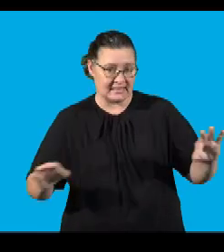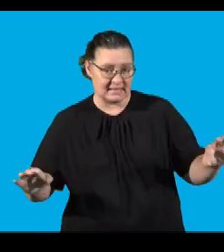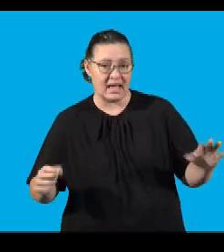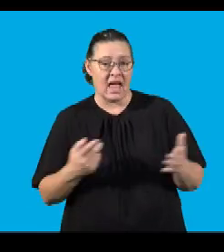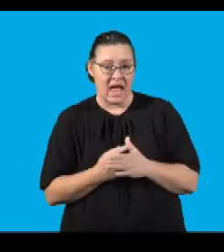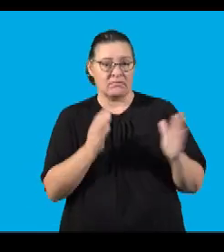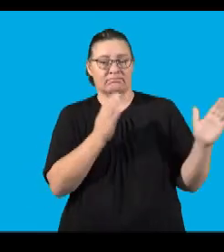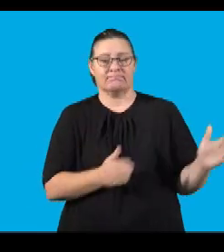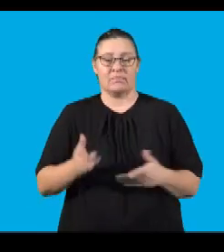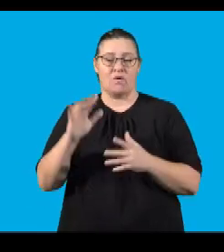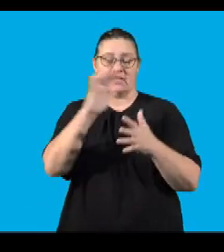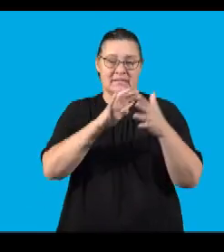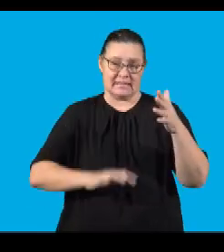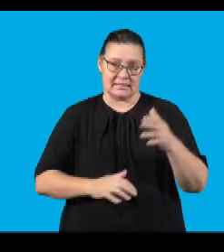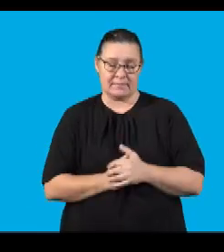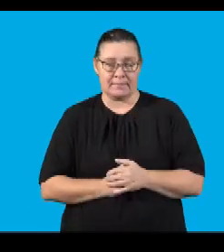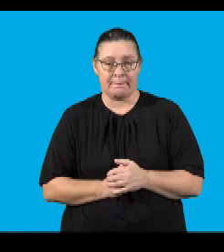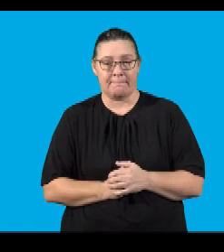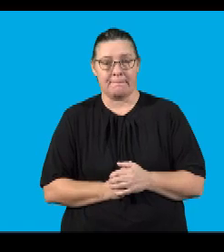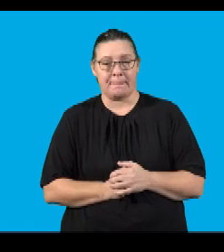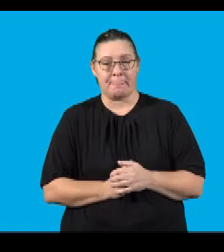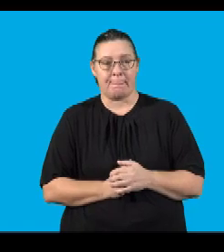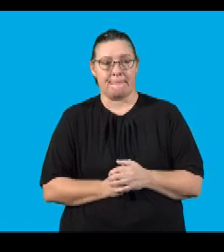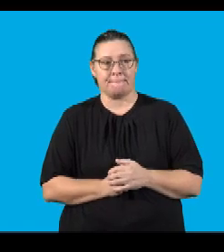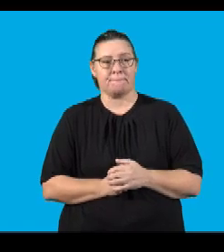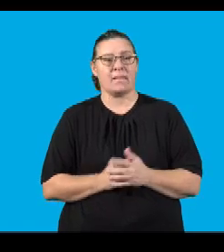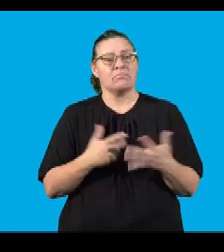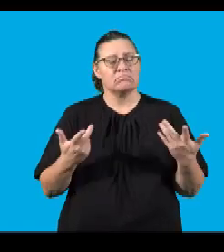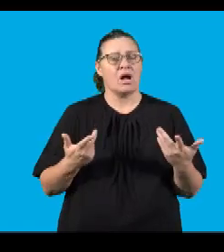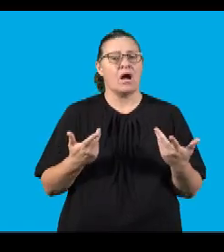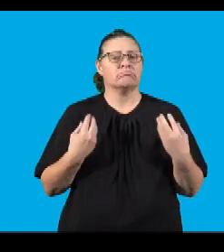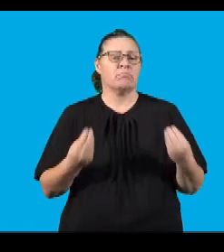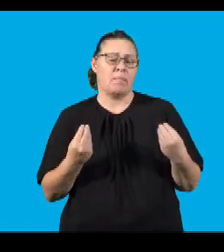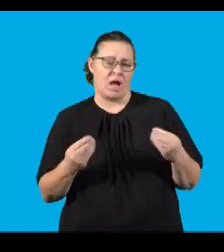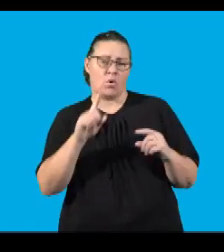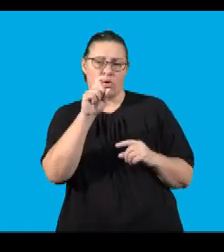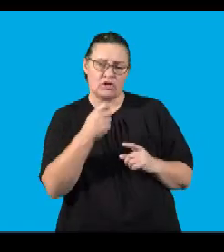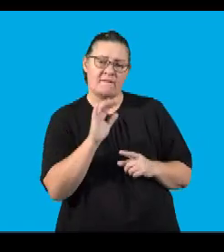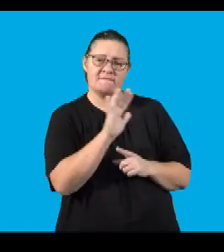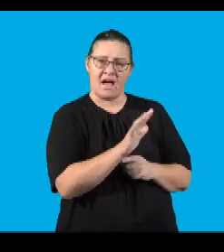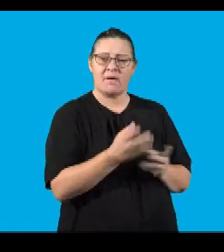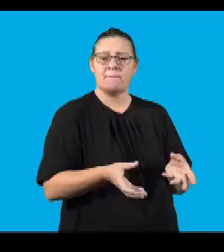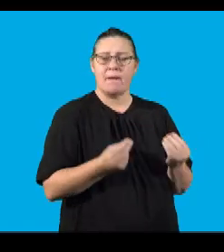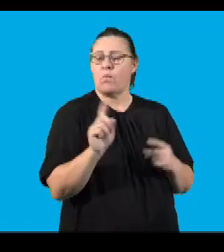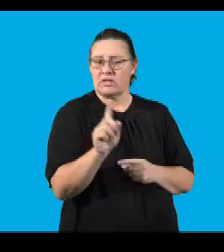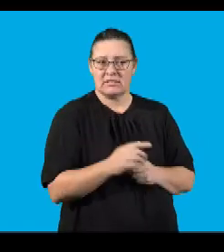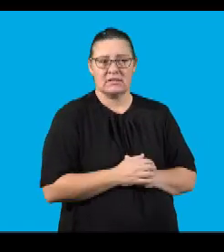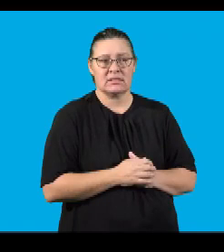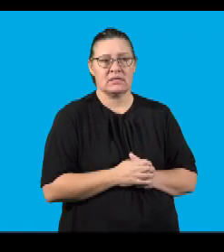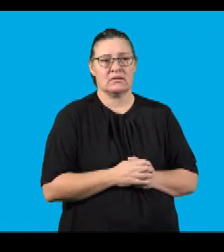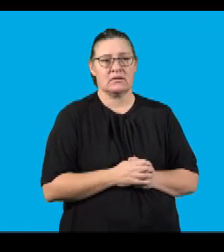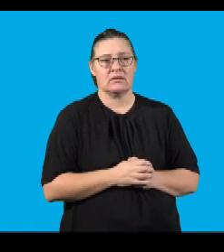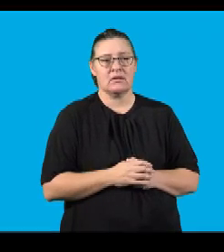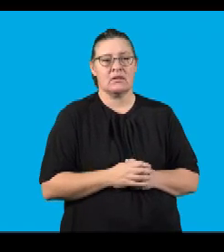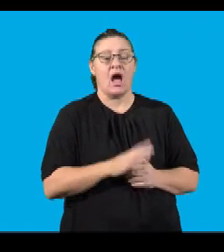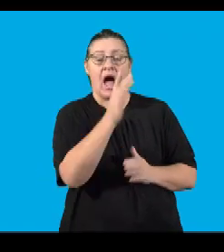the organization of the texts. Popular types of questions that you can expect in question 5 include the following: